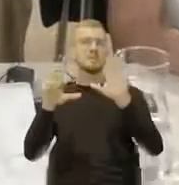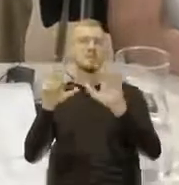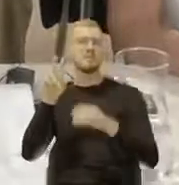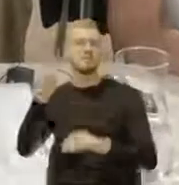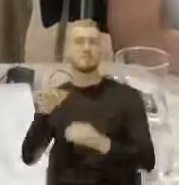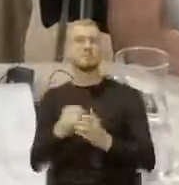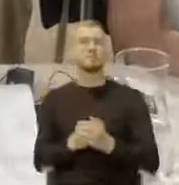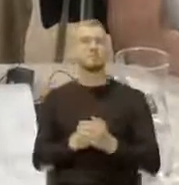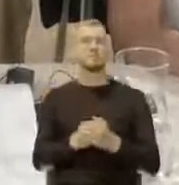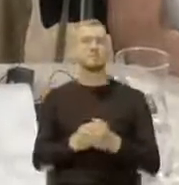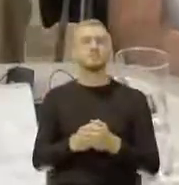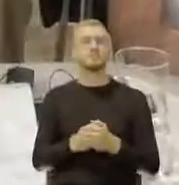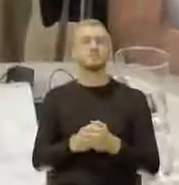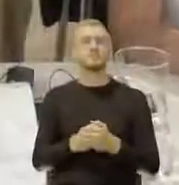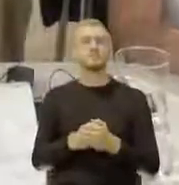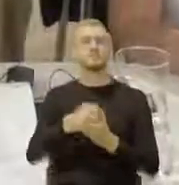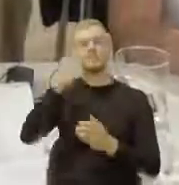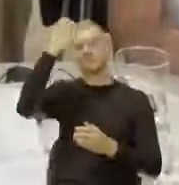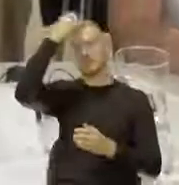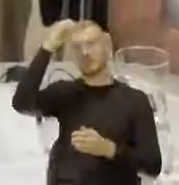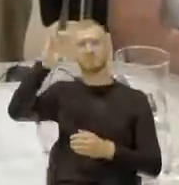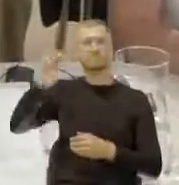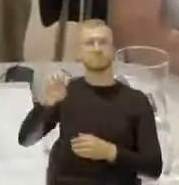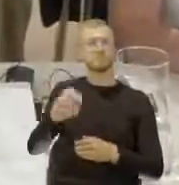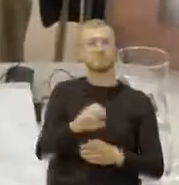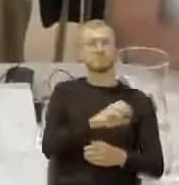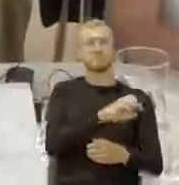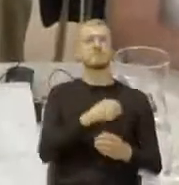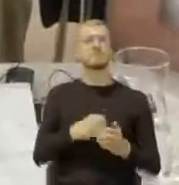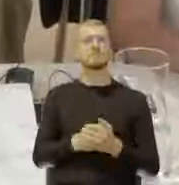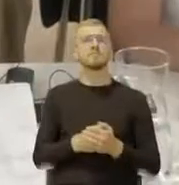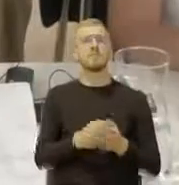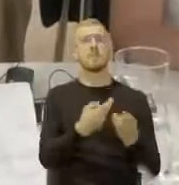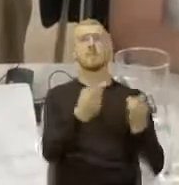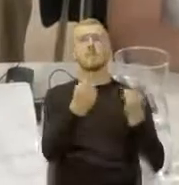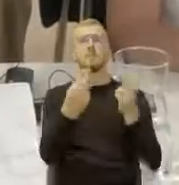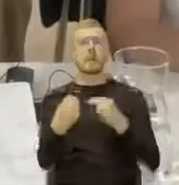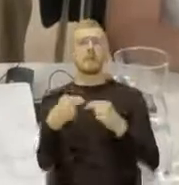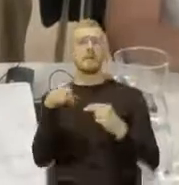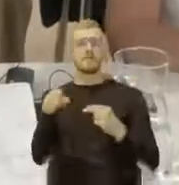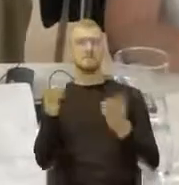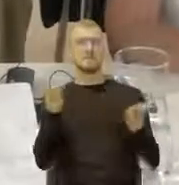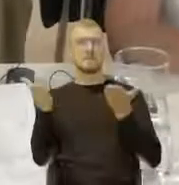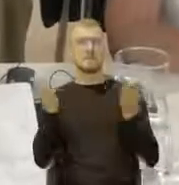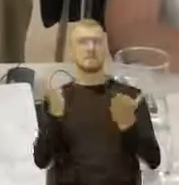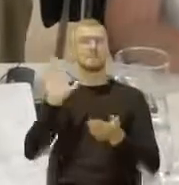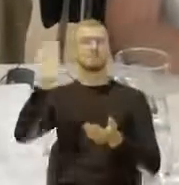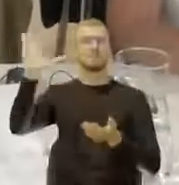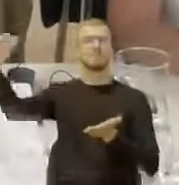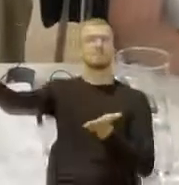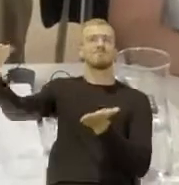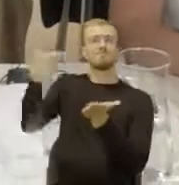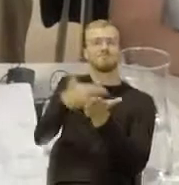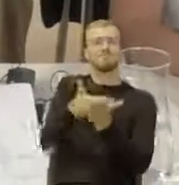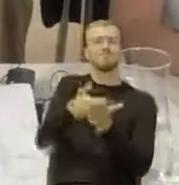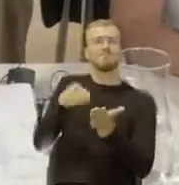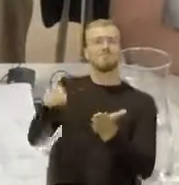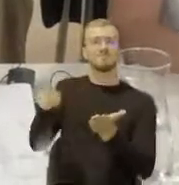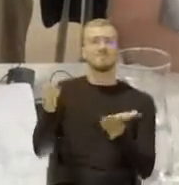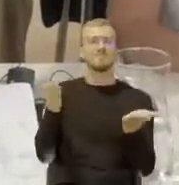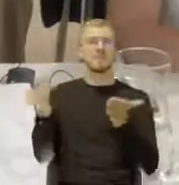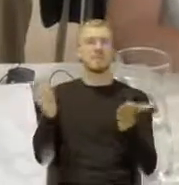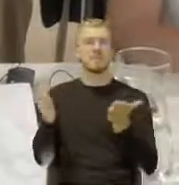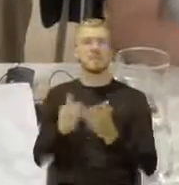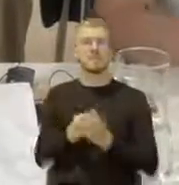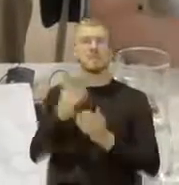realm because it's cheaper and it's more effective than having them outsourced. We can do that together more and